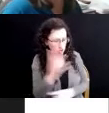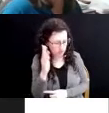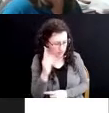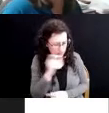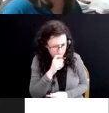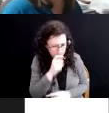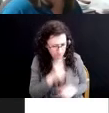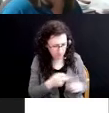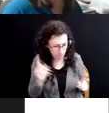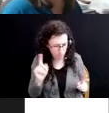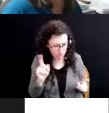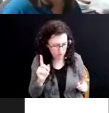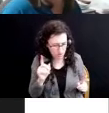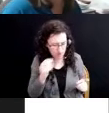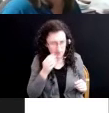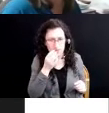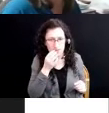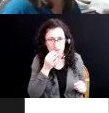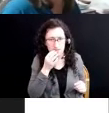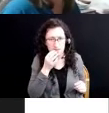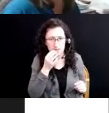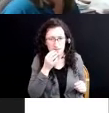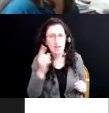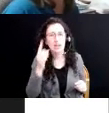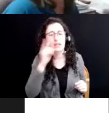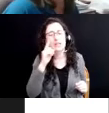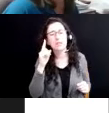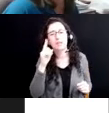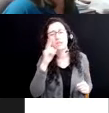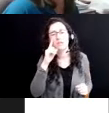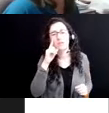came from. I think they were removed as part of another